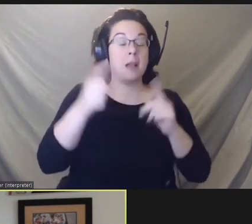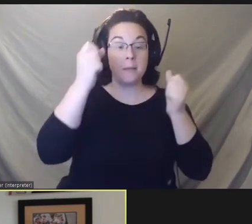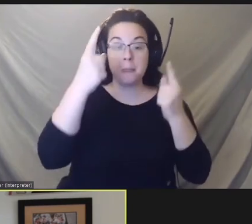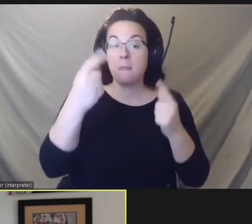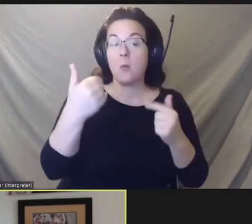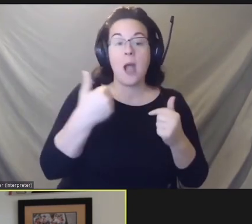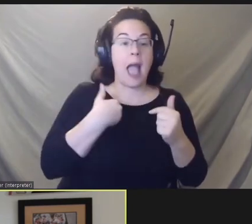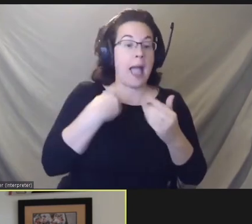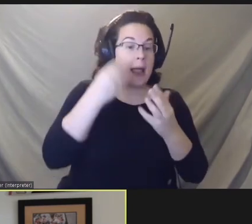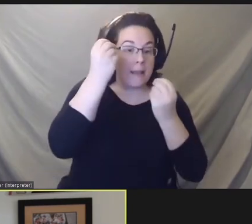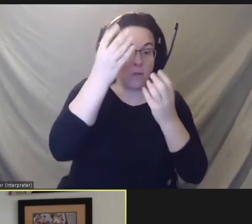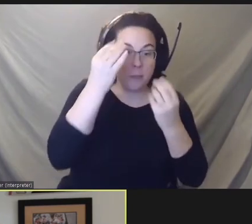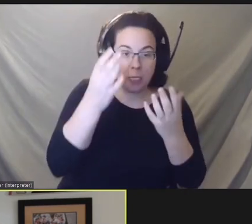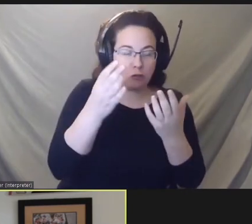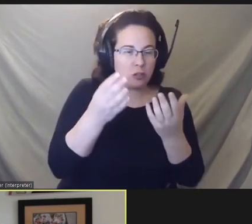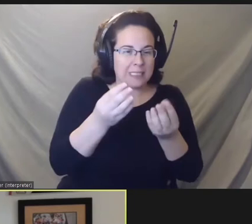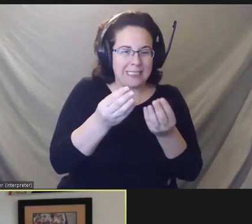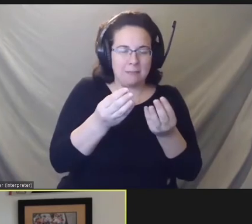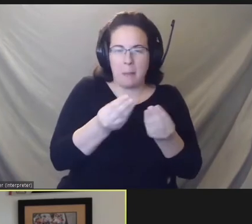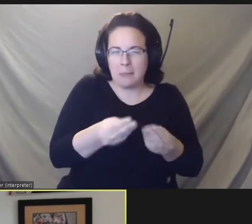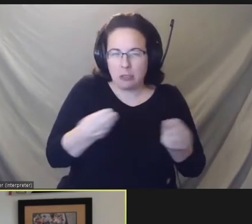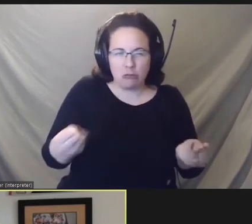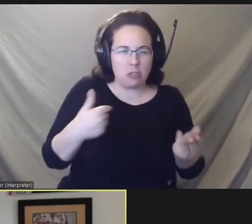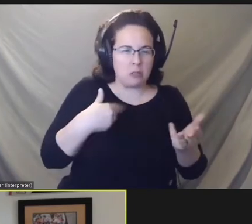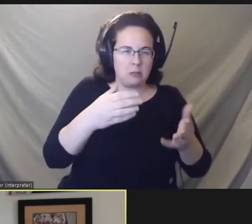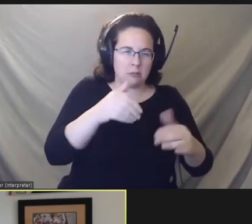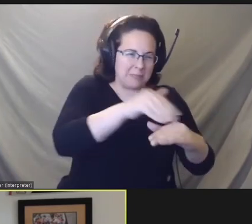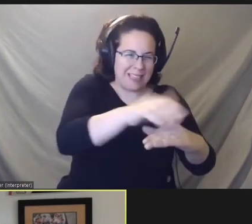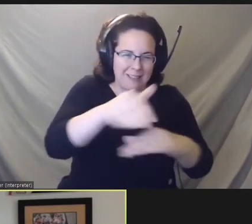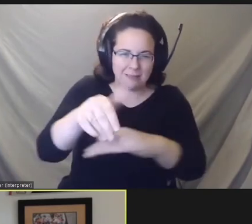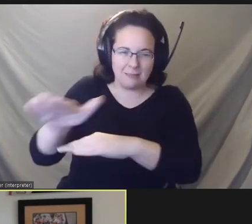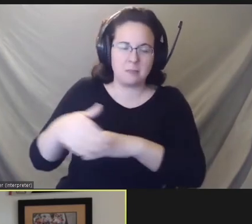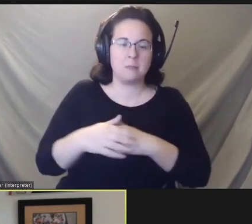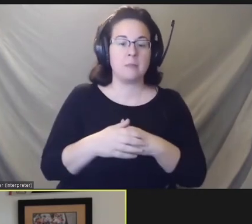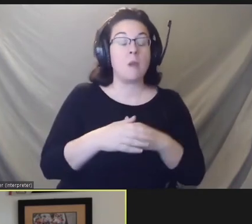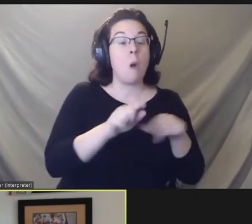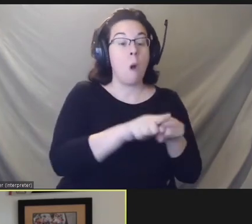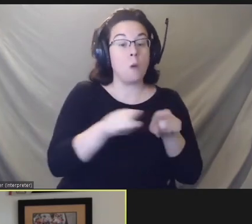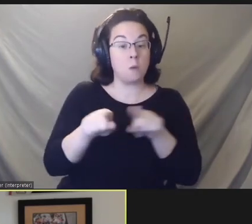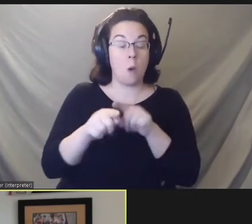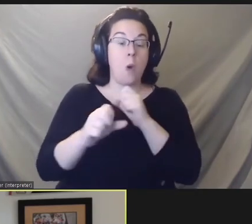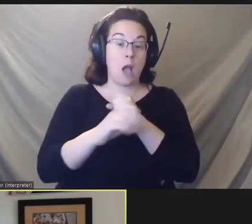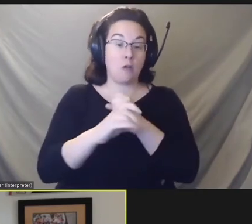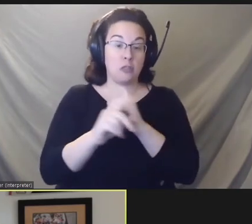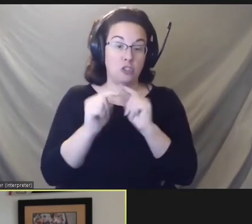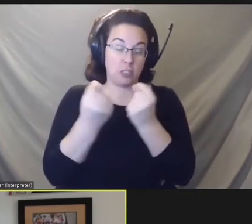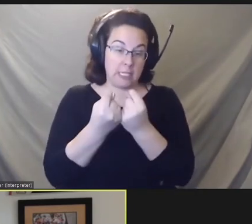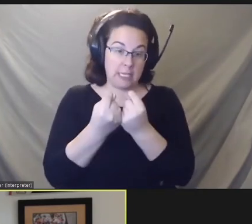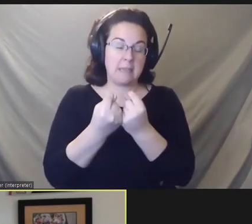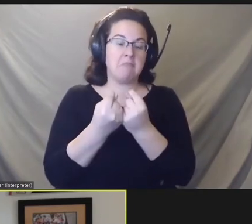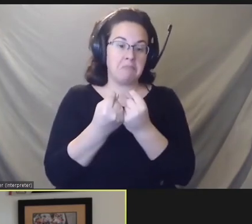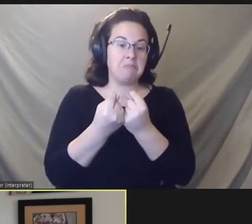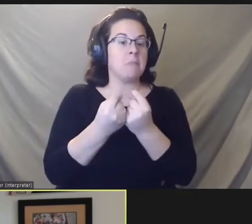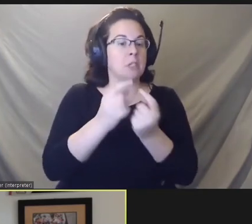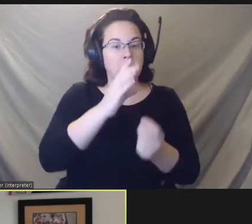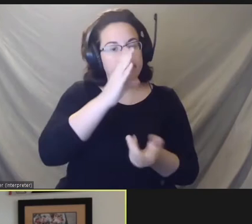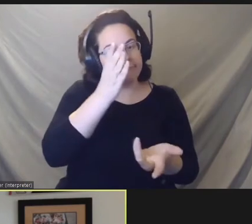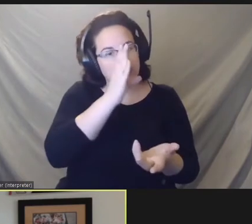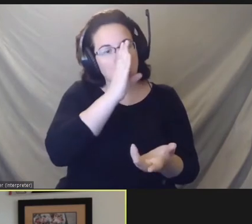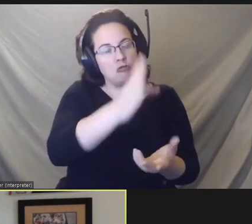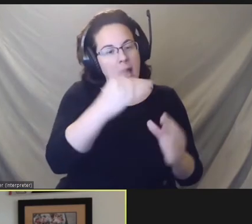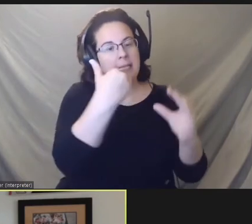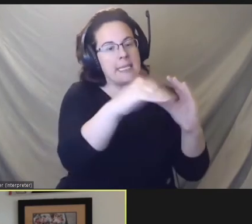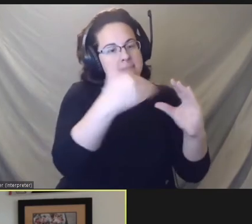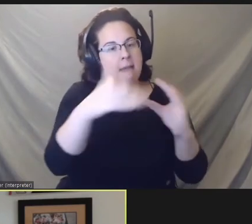that was sent out along those lines. The outreach team has also done some direct email outreach to make